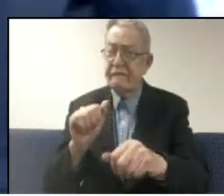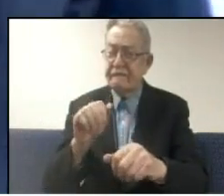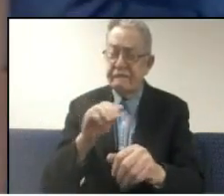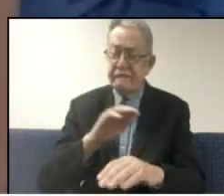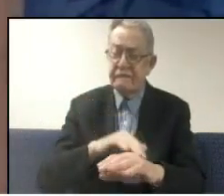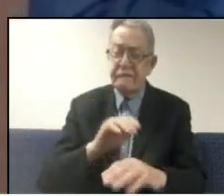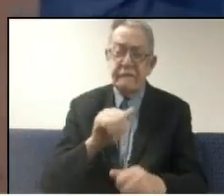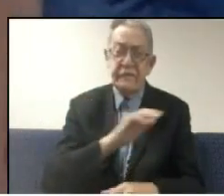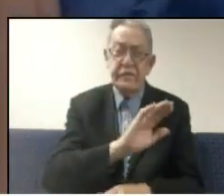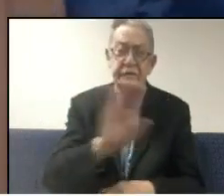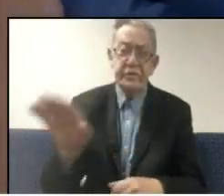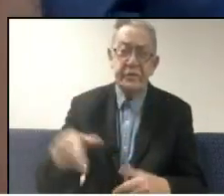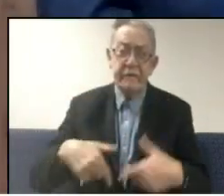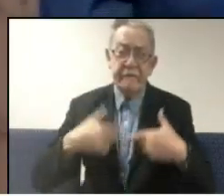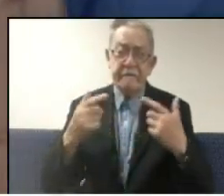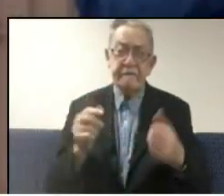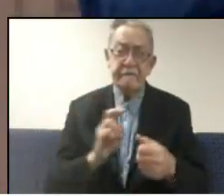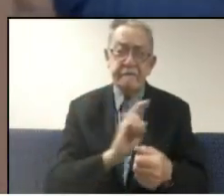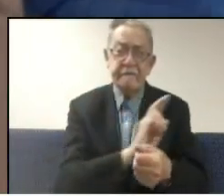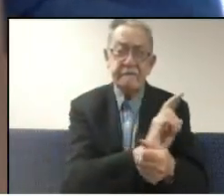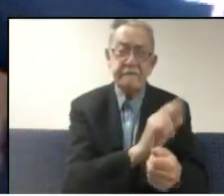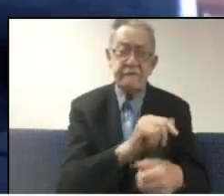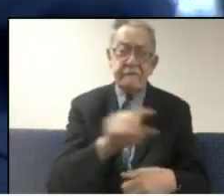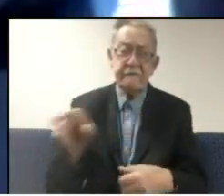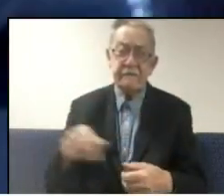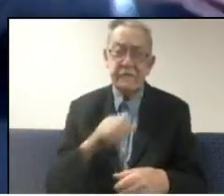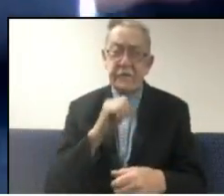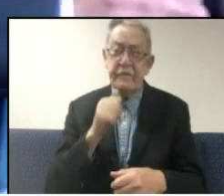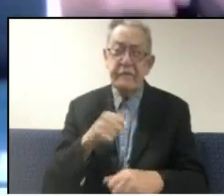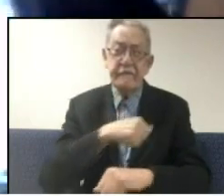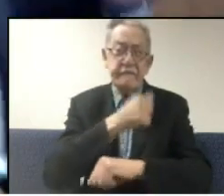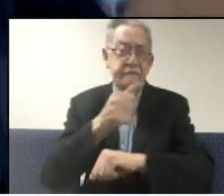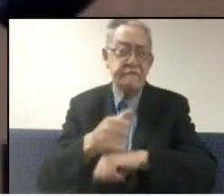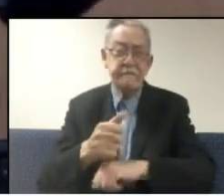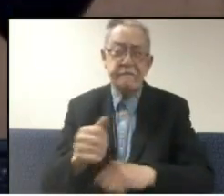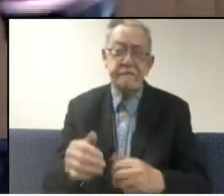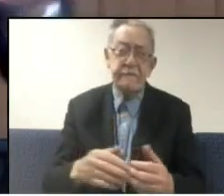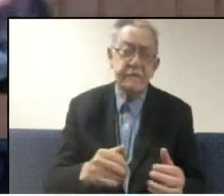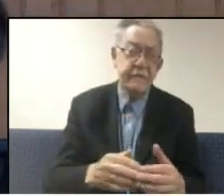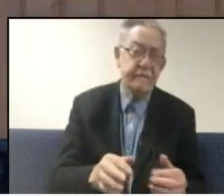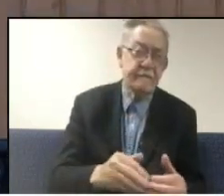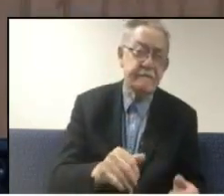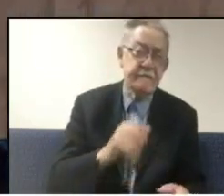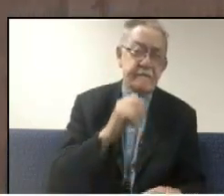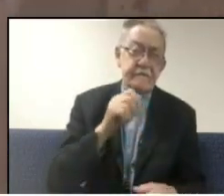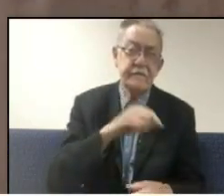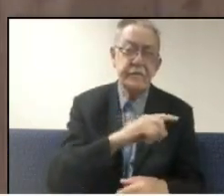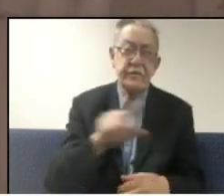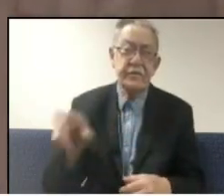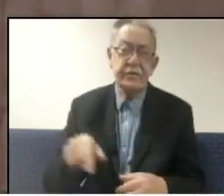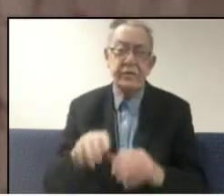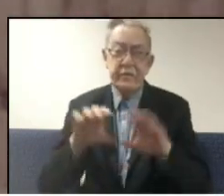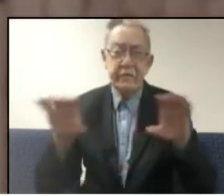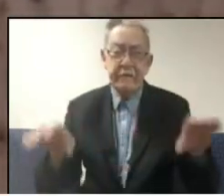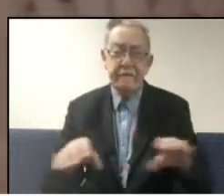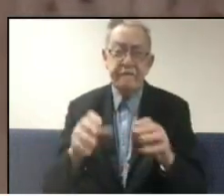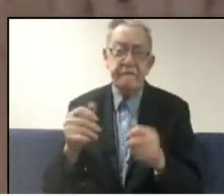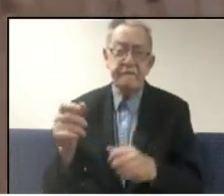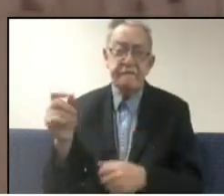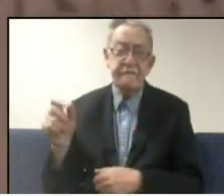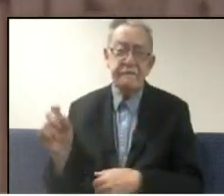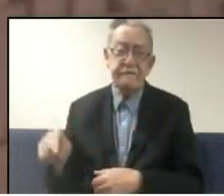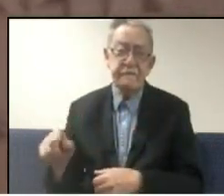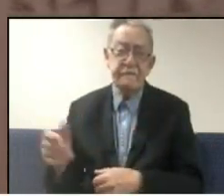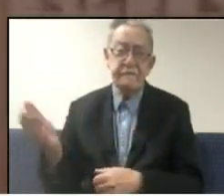to use you is not based on whether or not you have done the prerequisites. This isn't